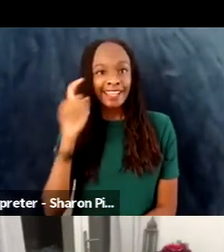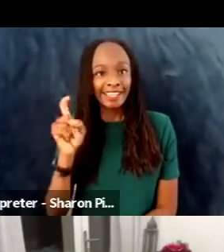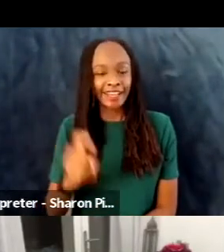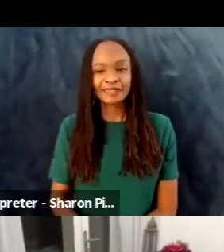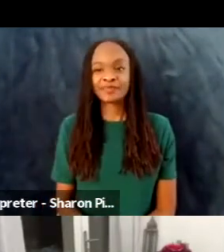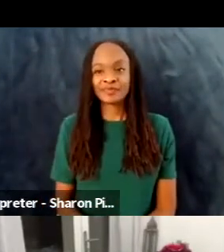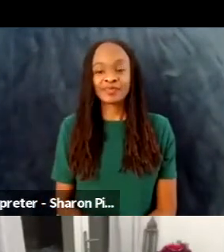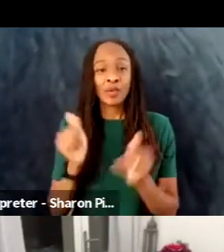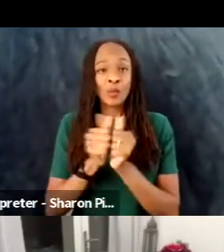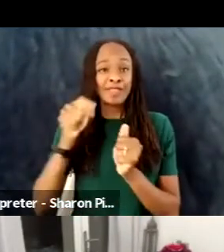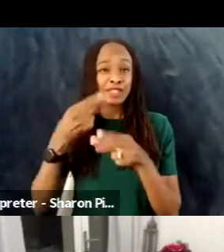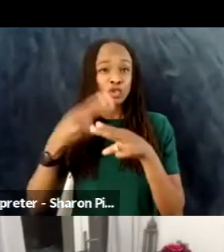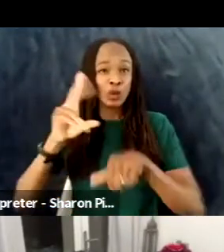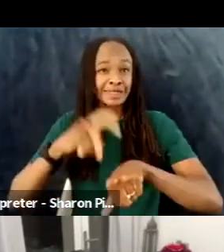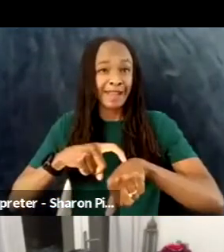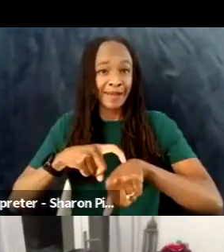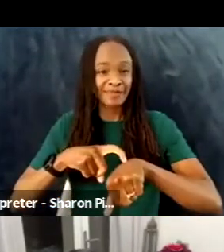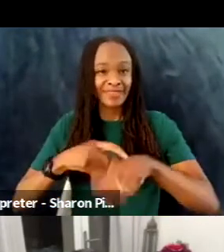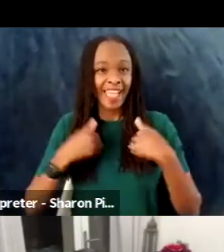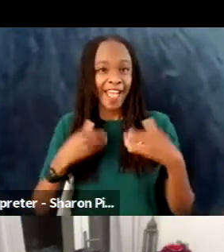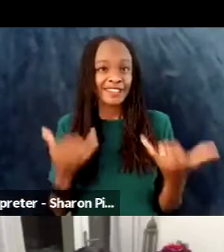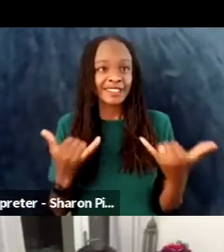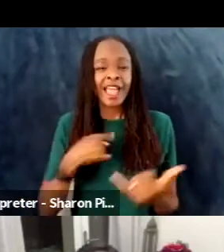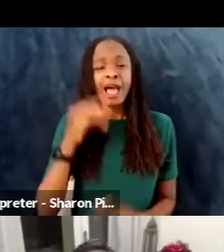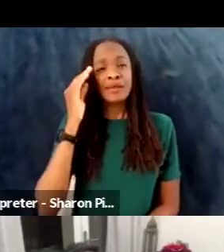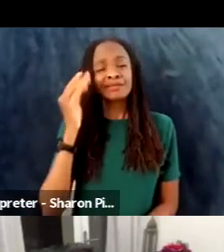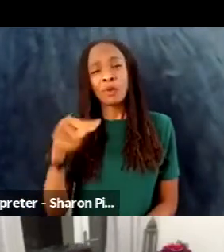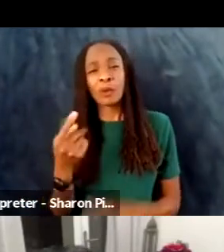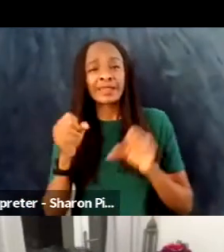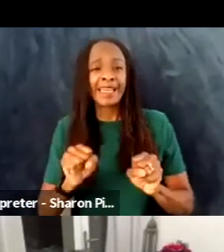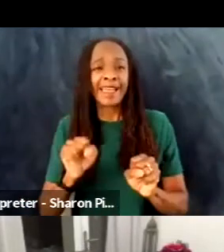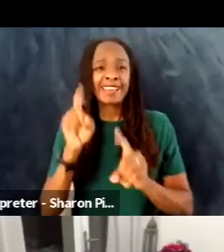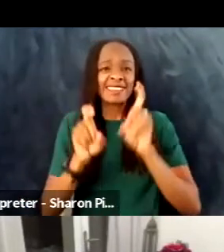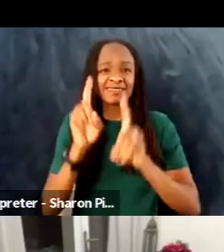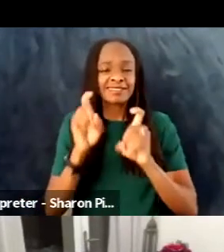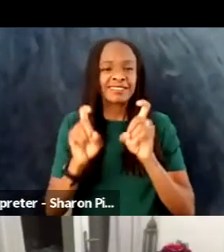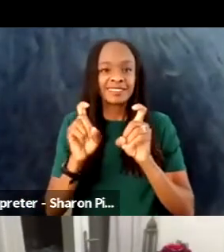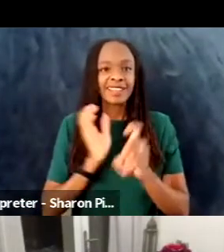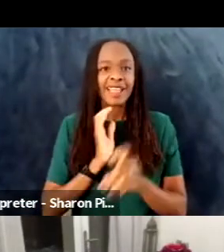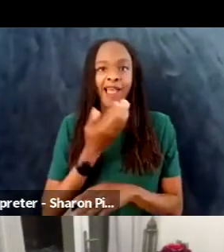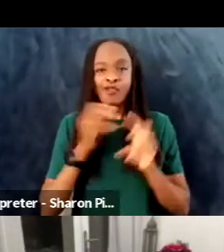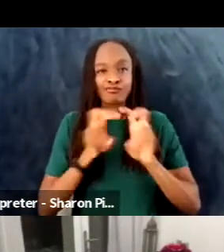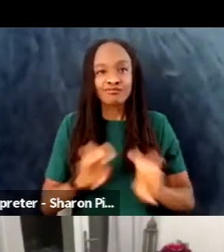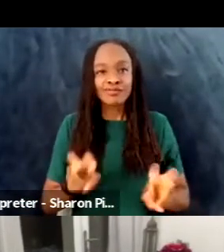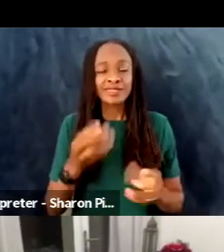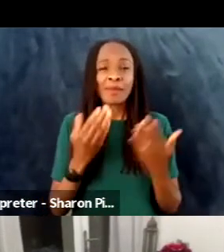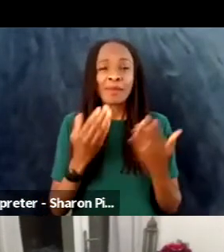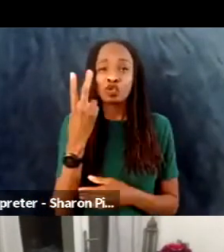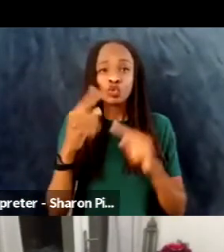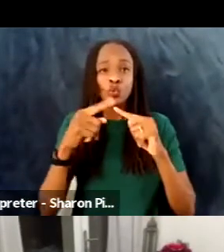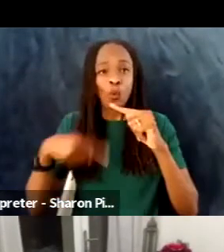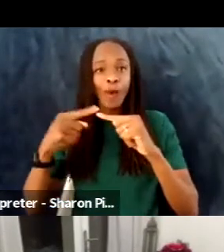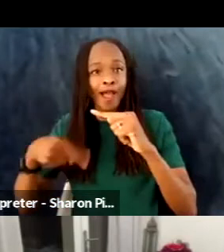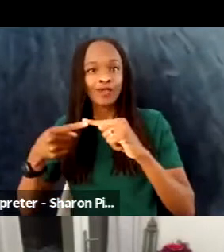given this short amount of time that we have today, I'm only going to be able to ask our esteemed colleagues probably 2 rounds